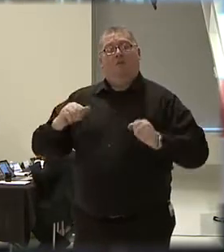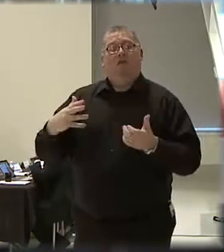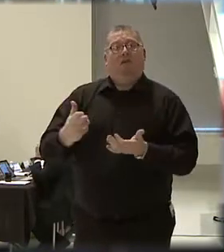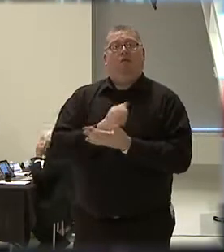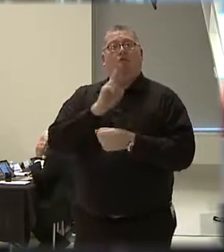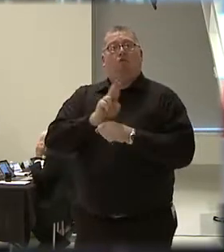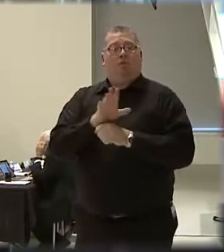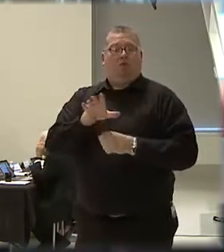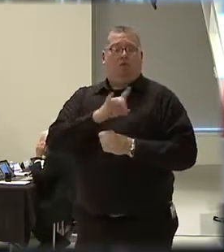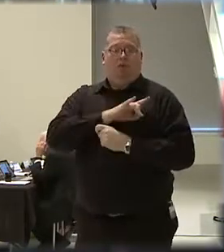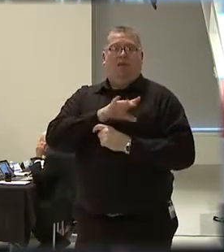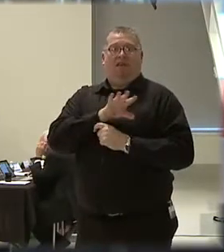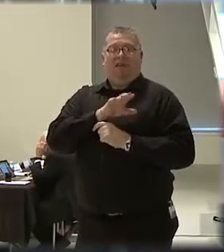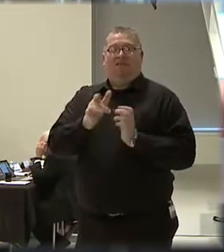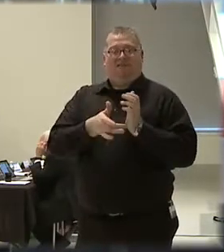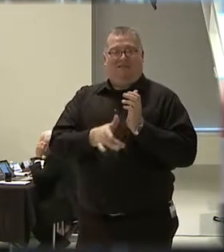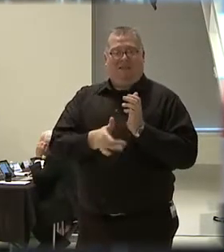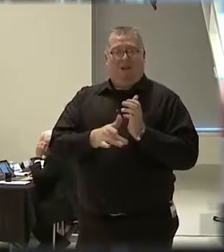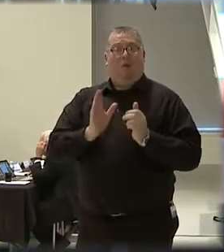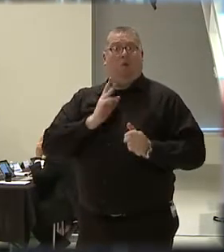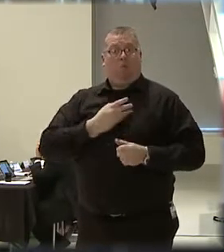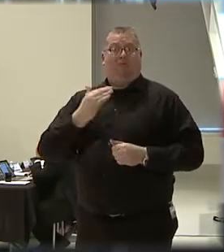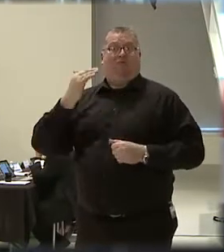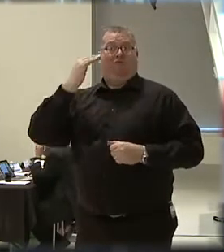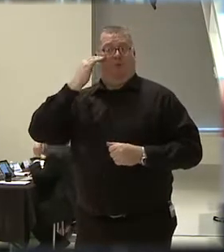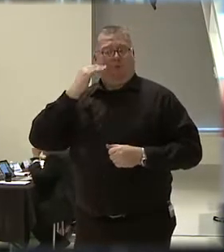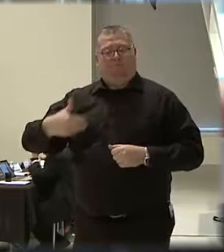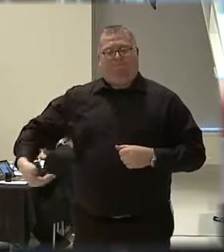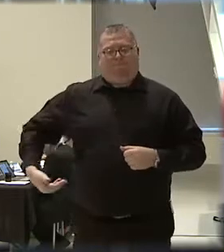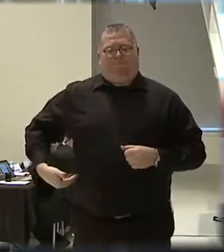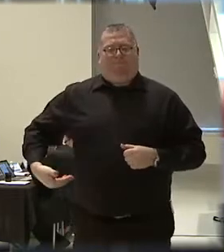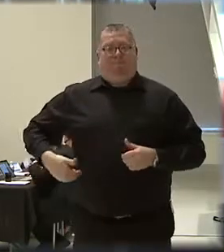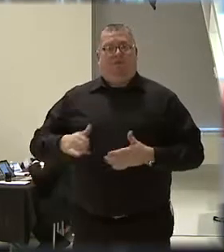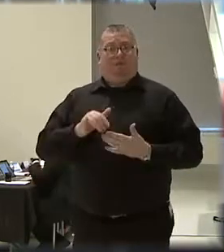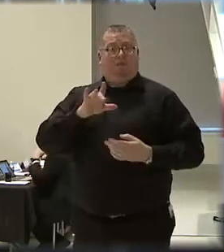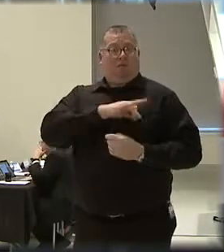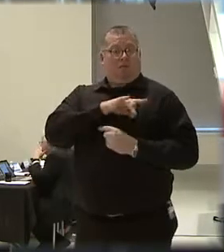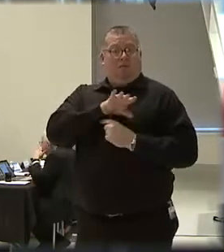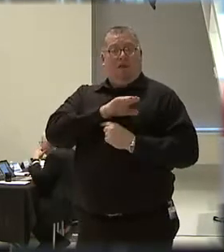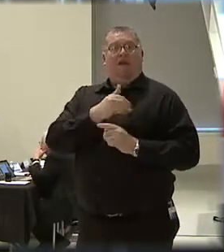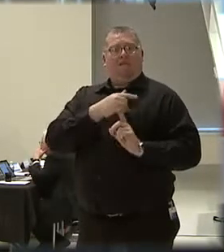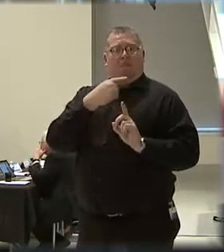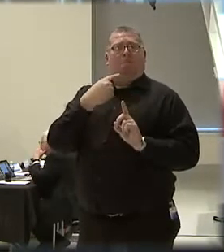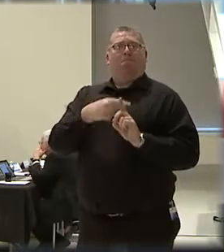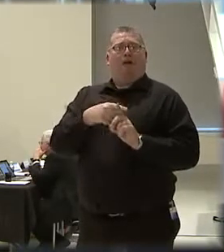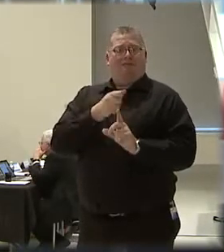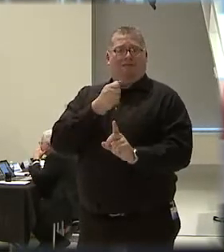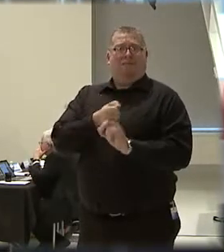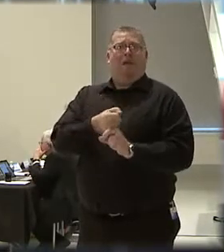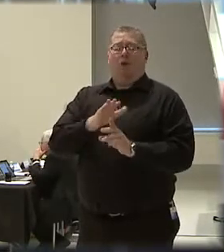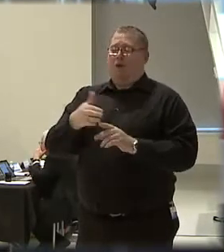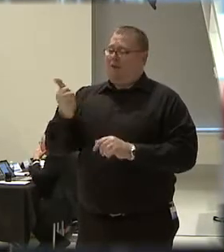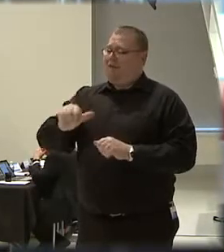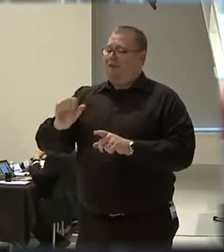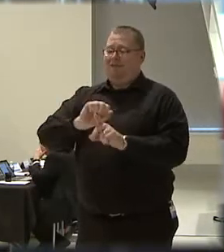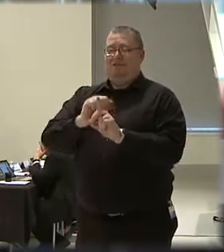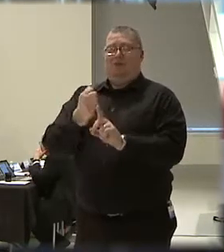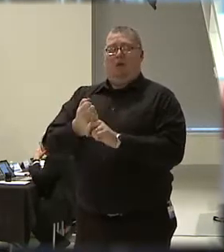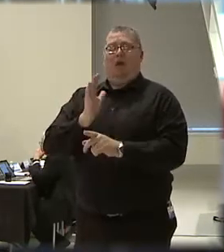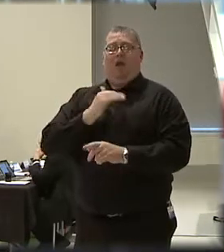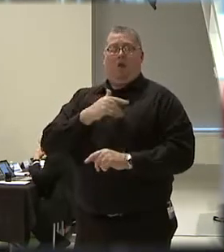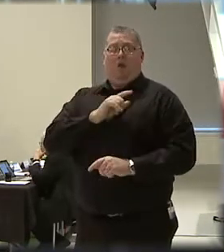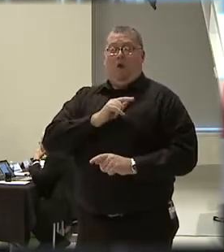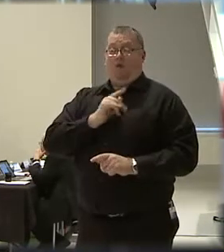body camera technology. We know intuitively that body cameras have positive effects on any situation that our officers